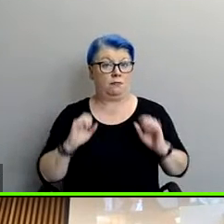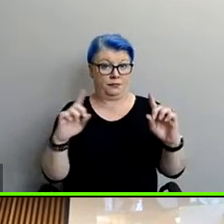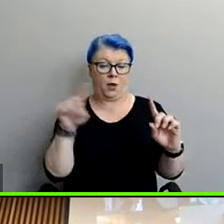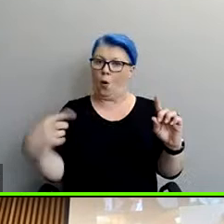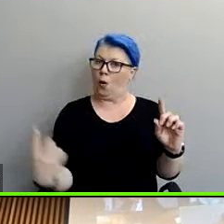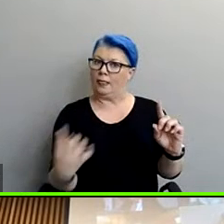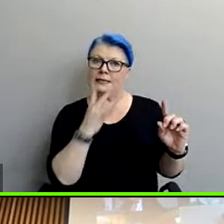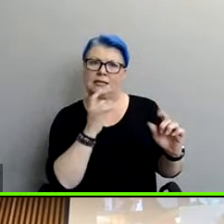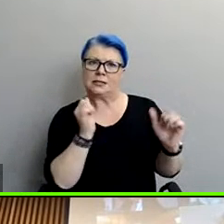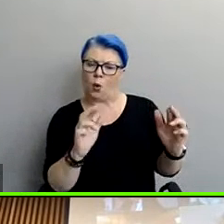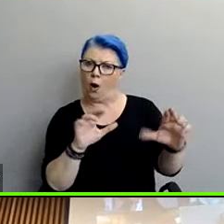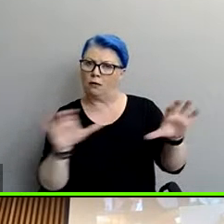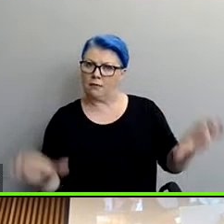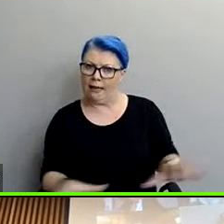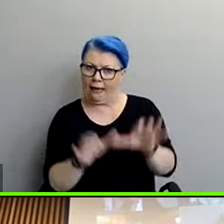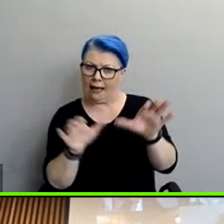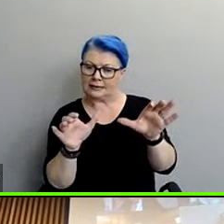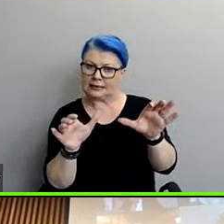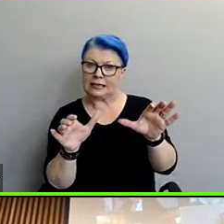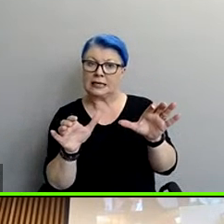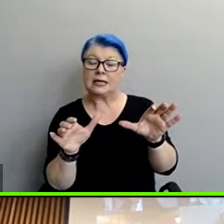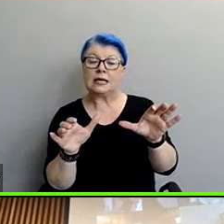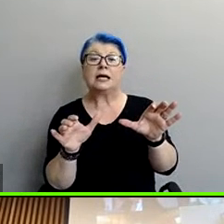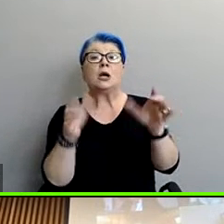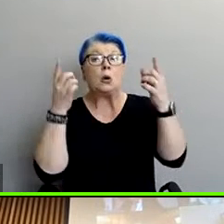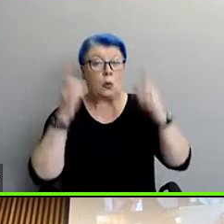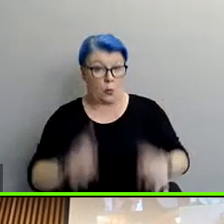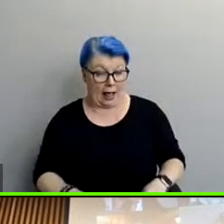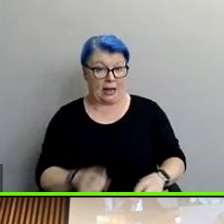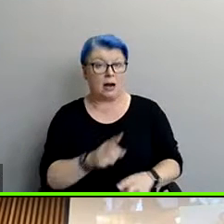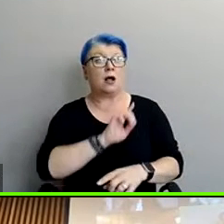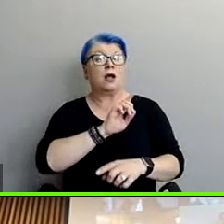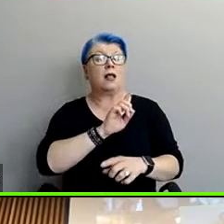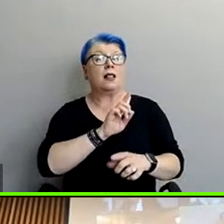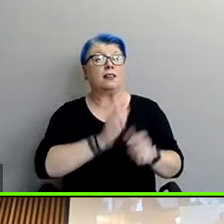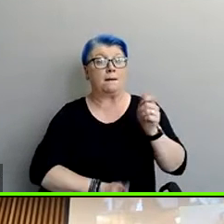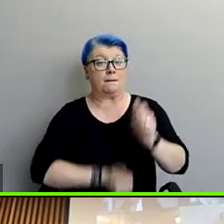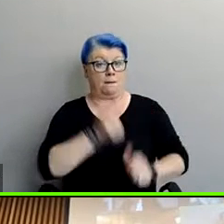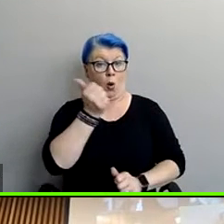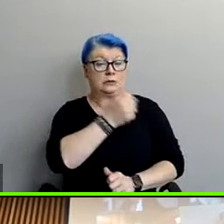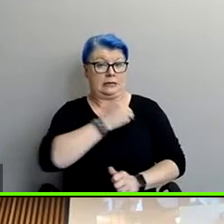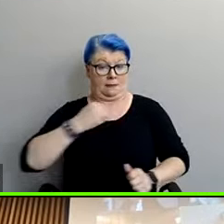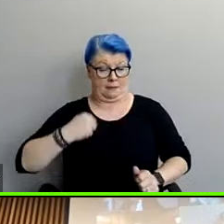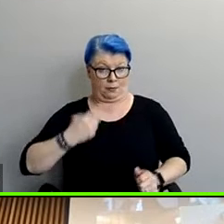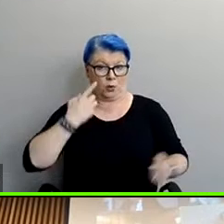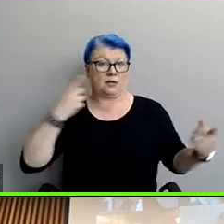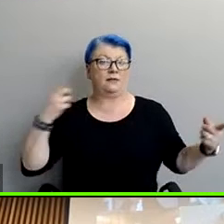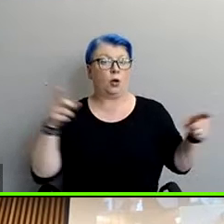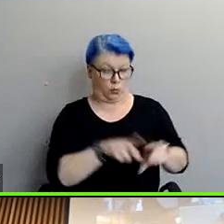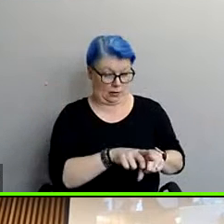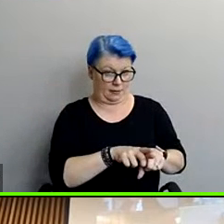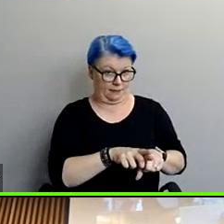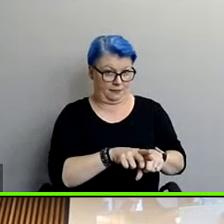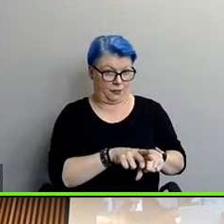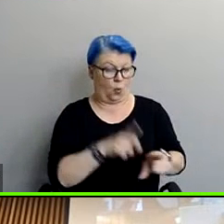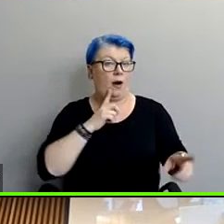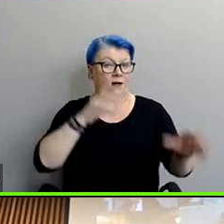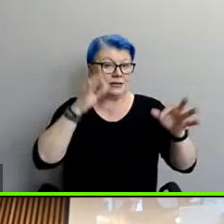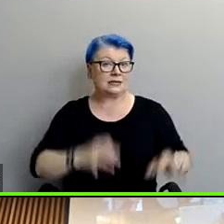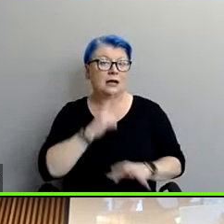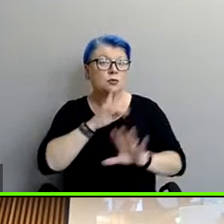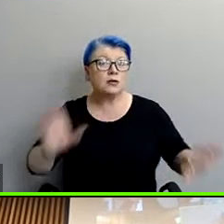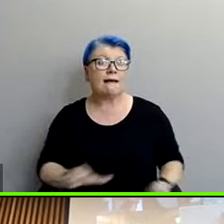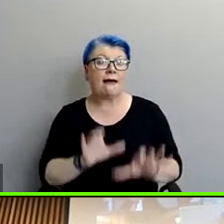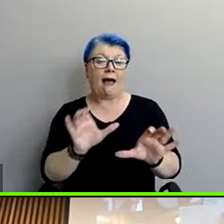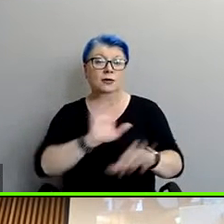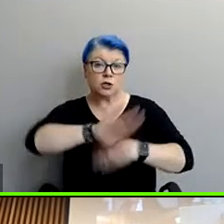only speaks or acts when the majority of the board has decided to take action or make a statement as a board. Finally, the